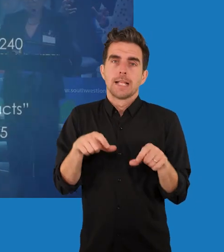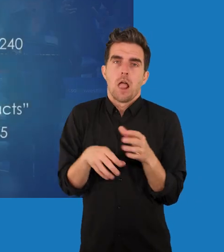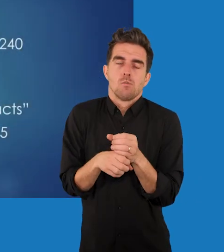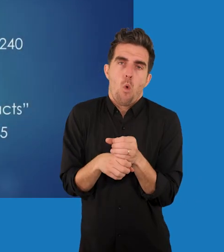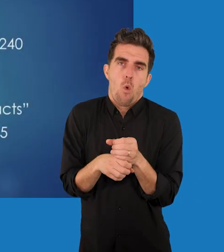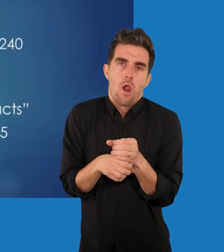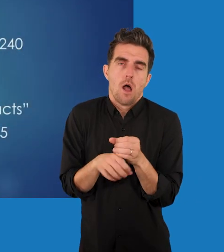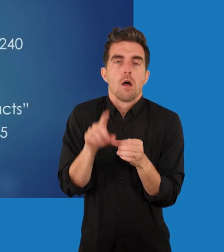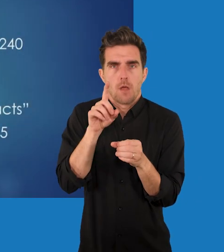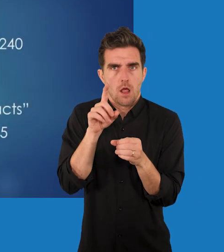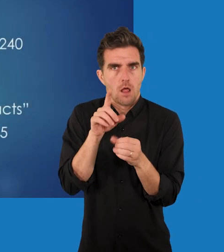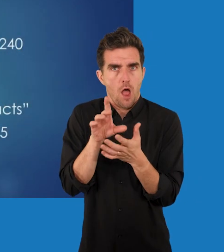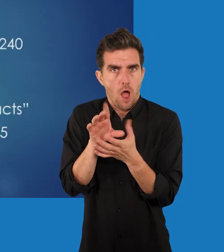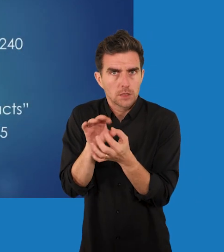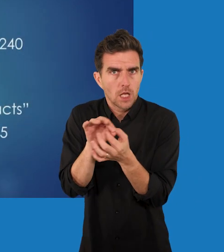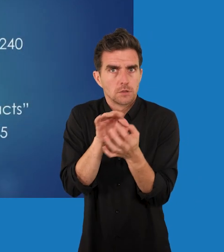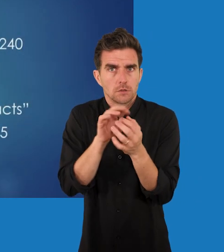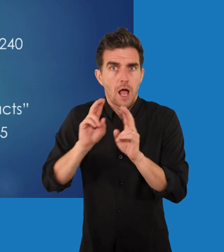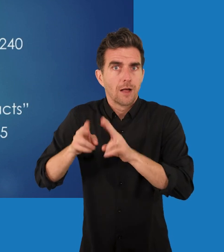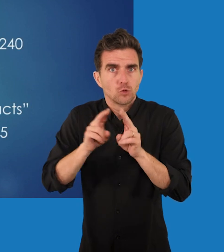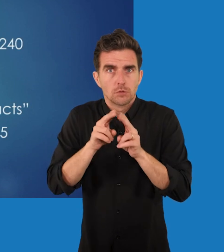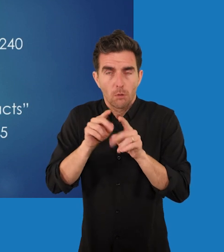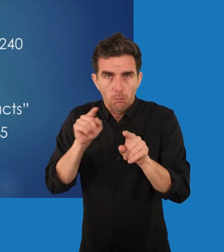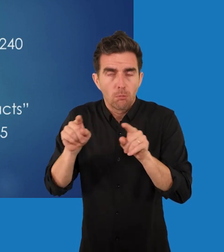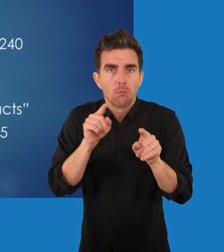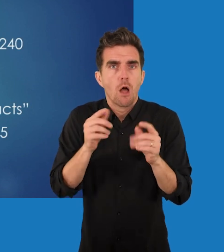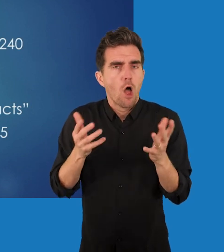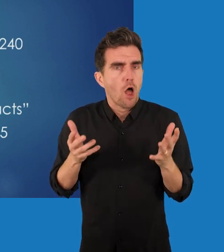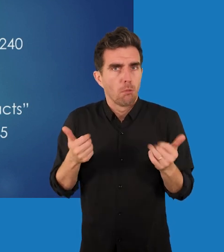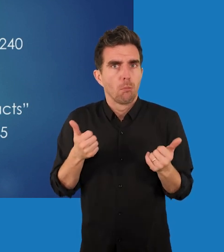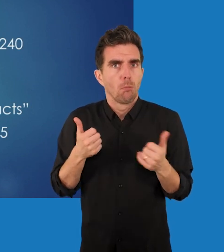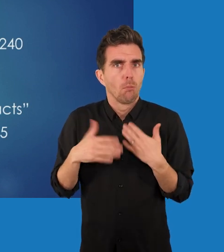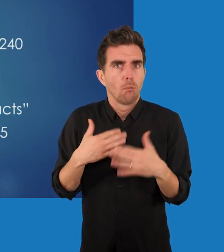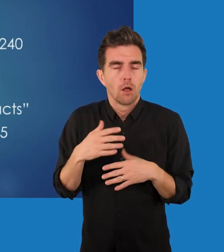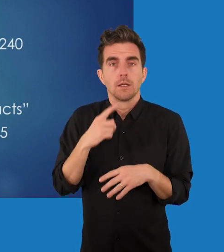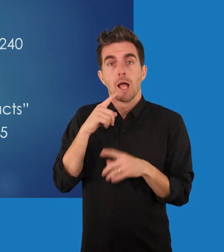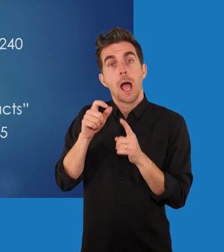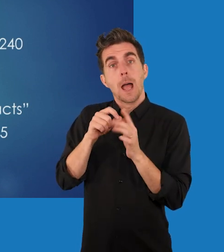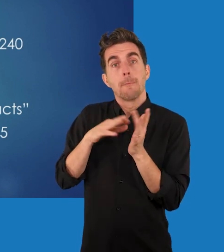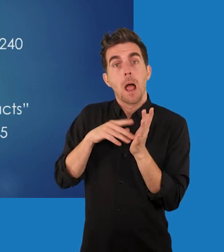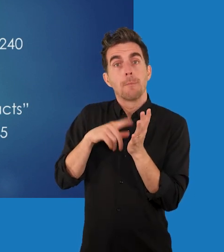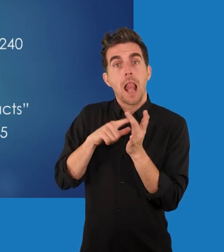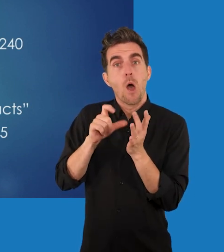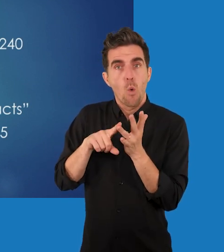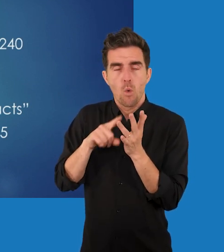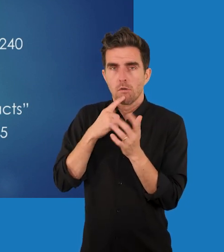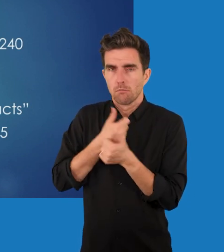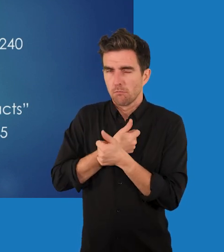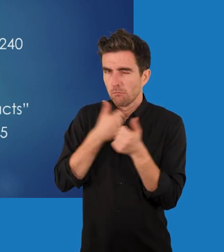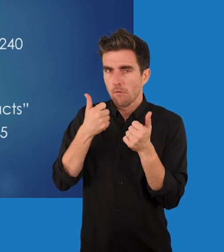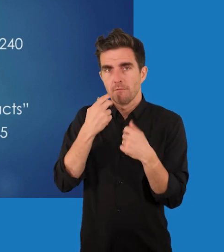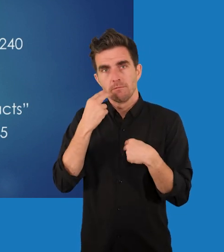We remain small, but our level of contact with households has been encouraging. The experience of Pimlico is that